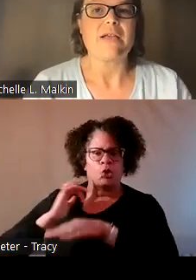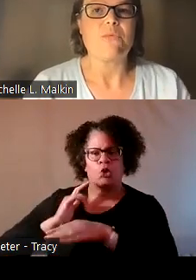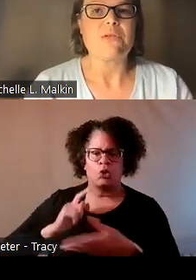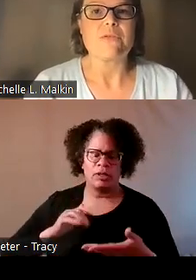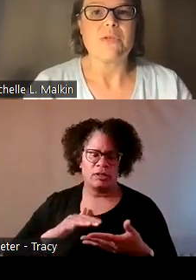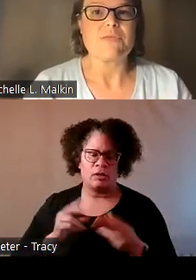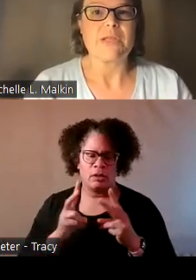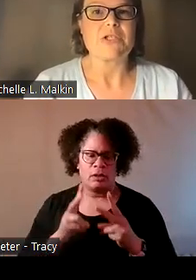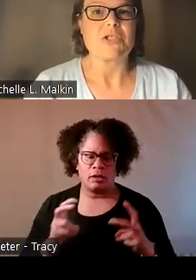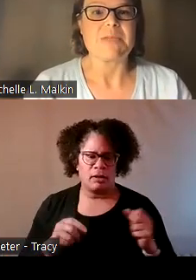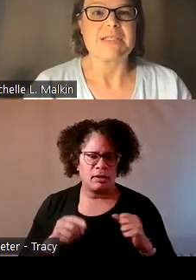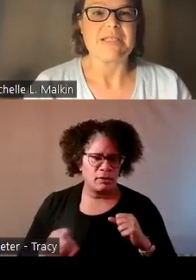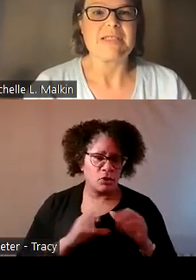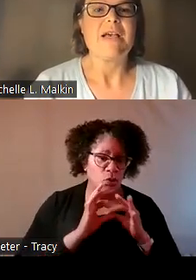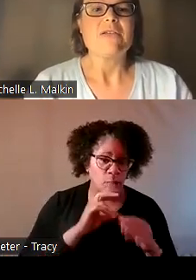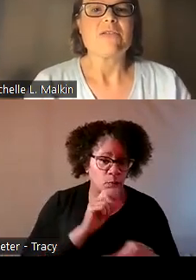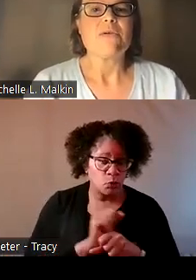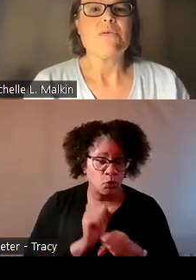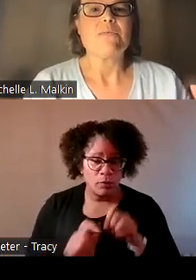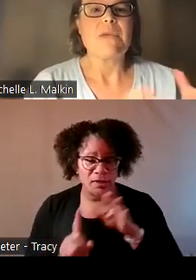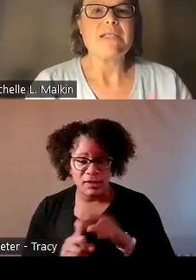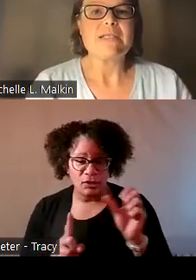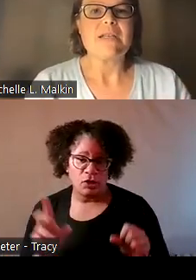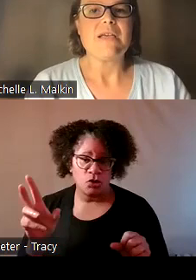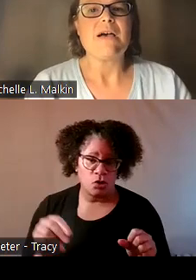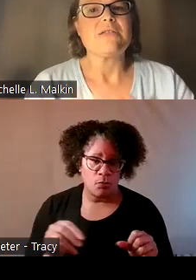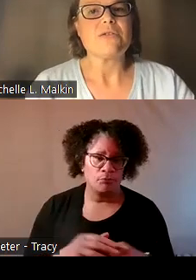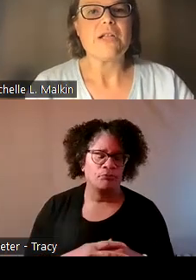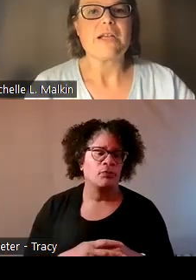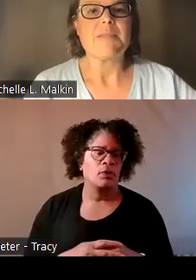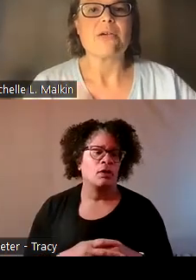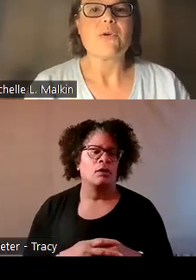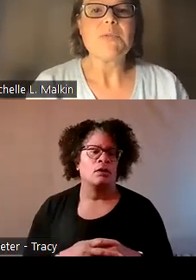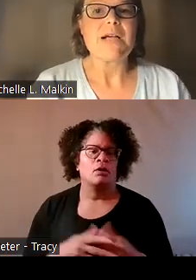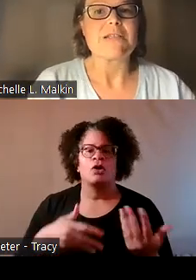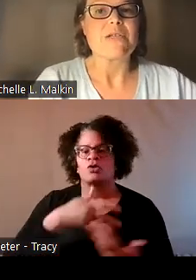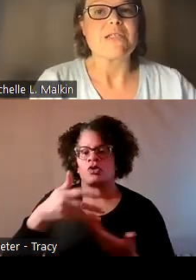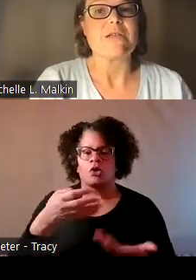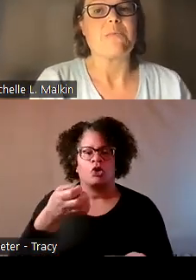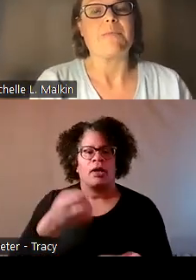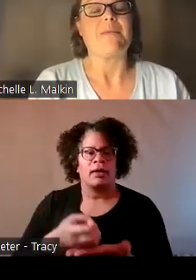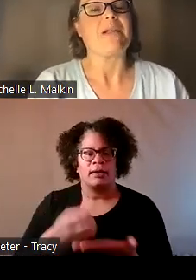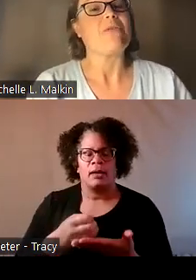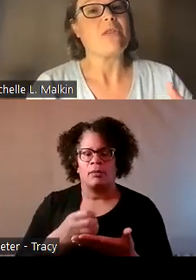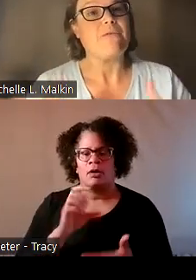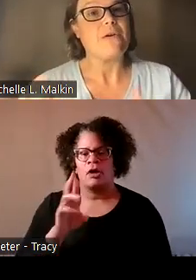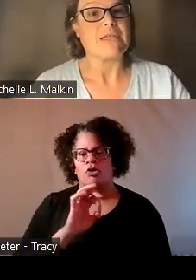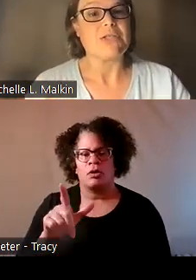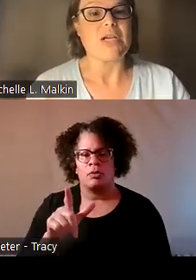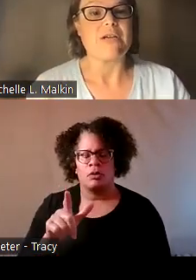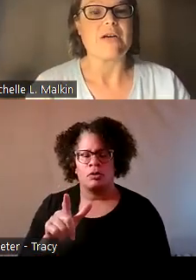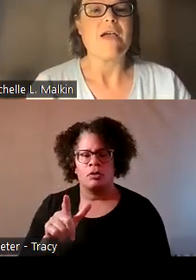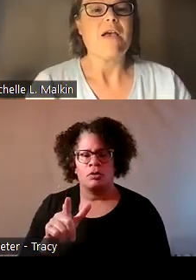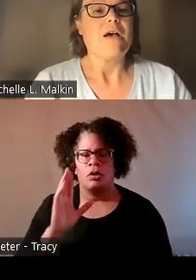looking at whether this relationship exists. So my study on social, economic, and criminal consequences of problem gambling with a focus